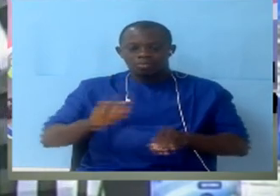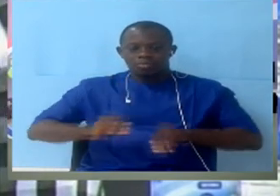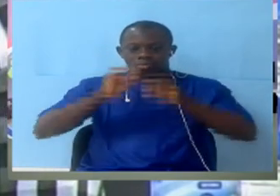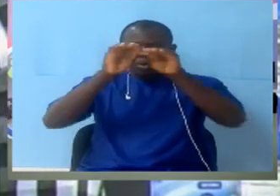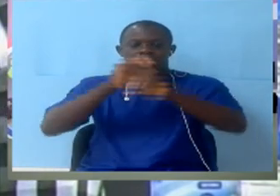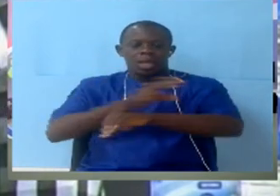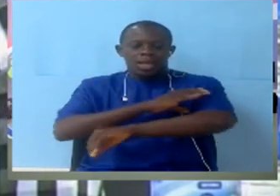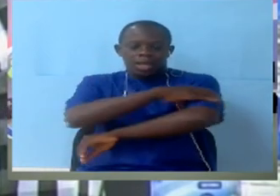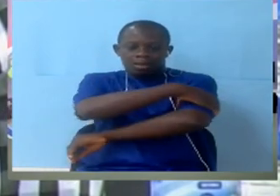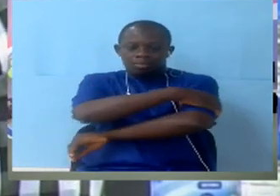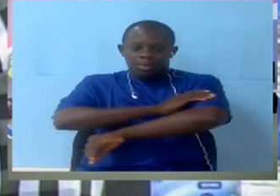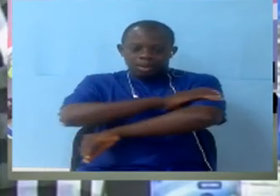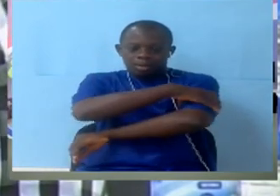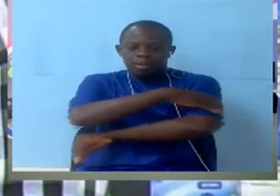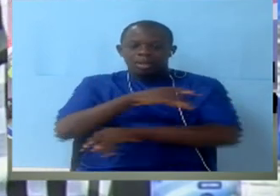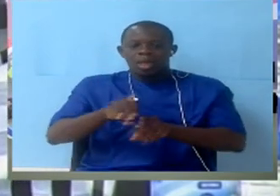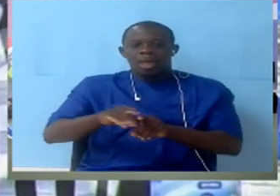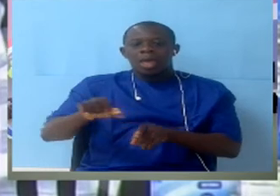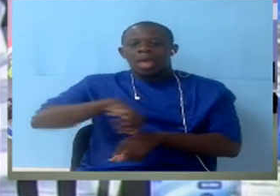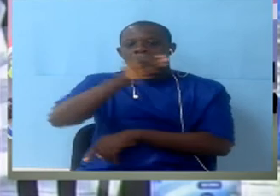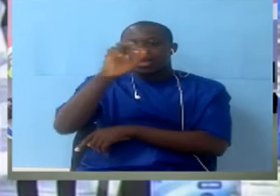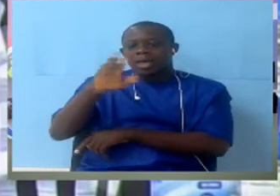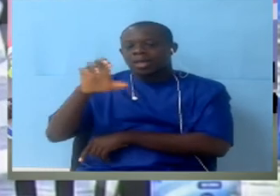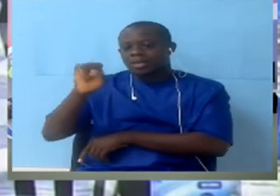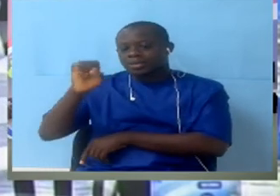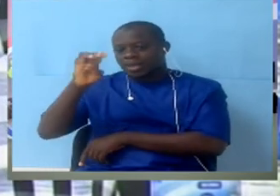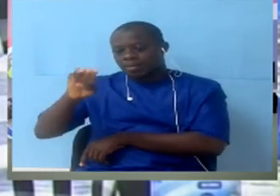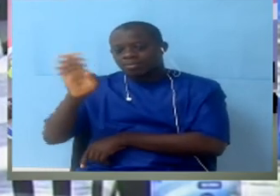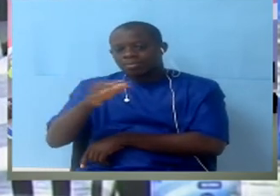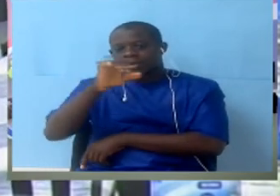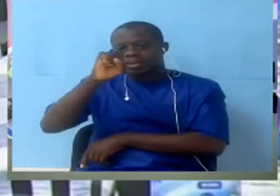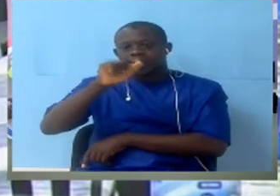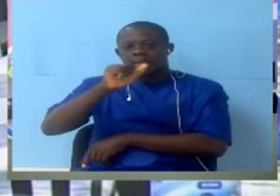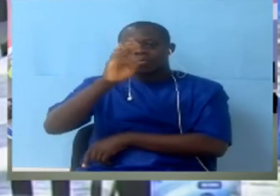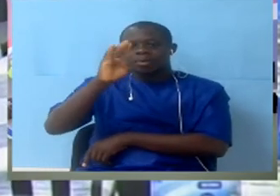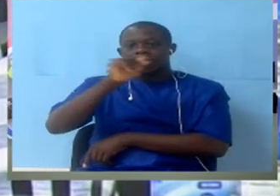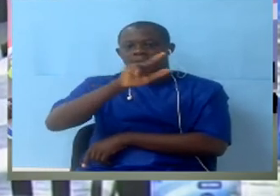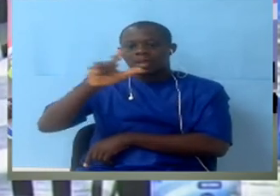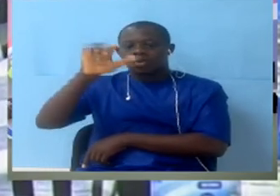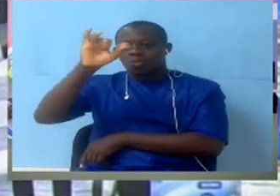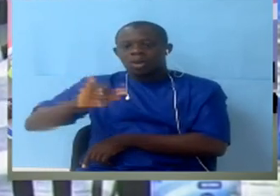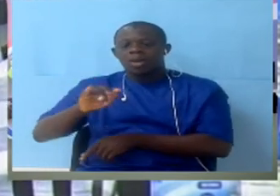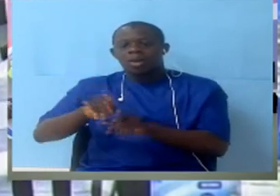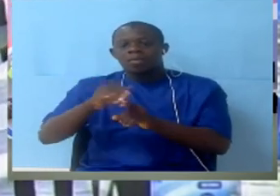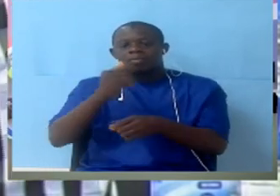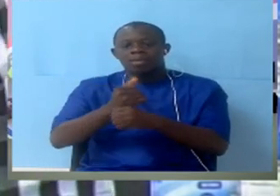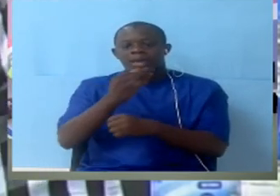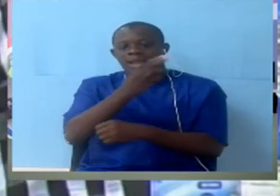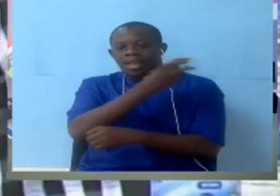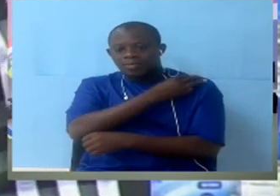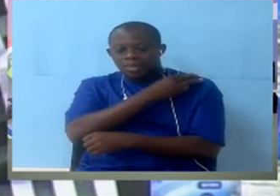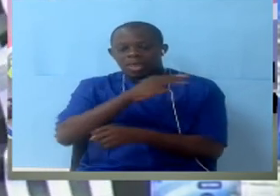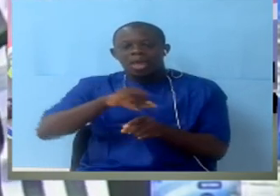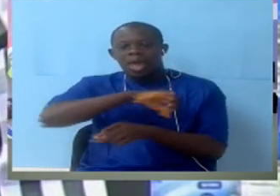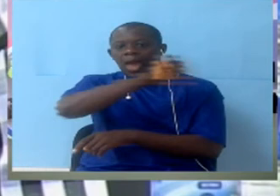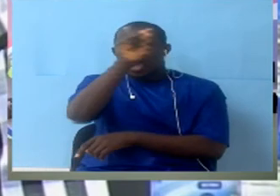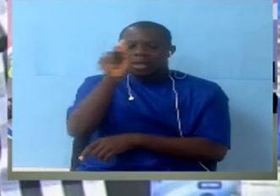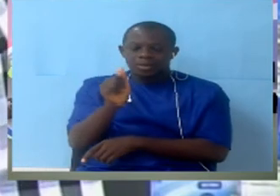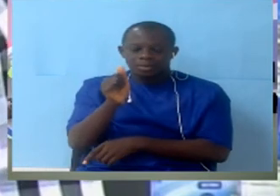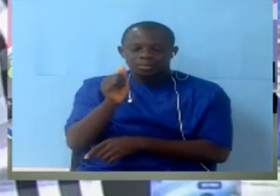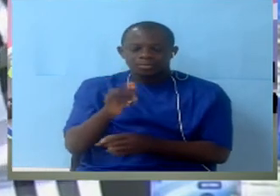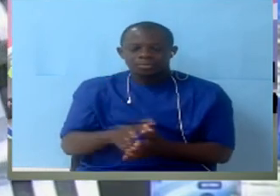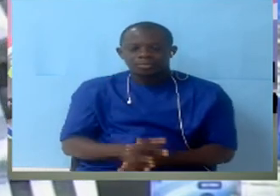This RSM Sabali is promoted to lieutenant. RSM Sabali was promoted just to the position of a lieutenant. And we are all,